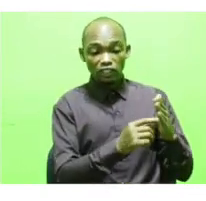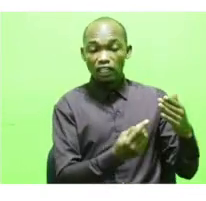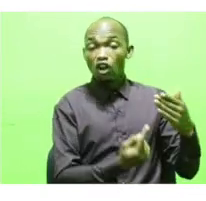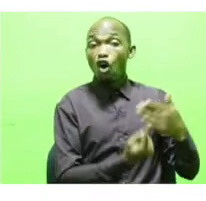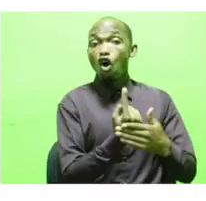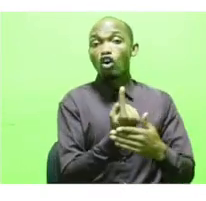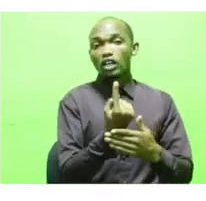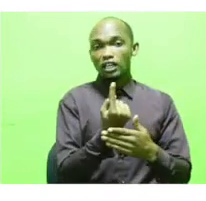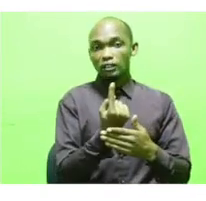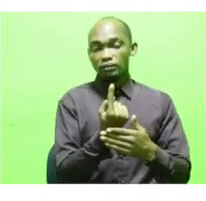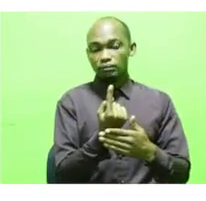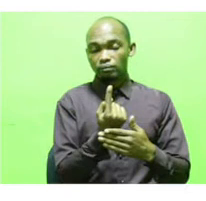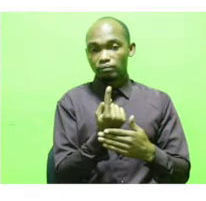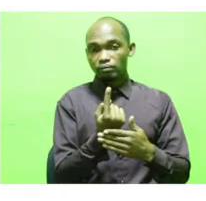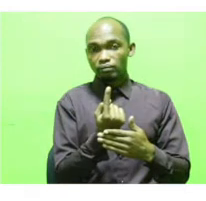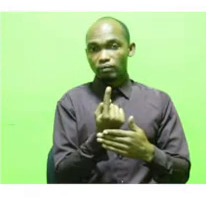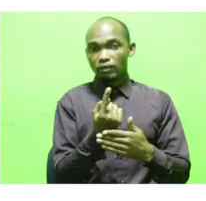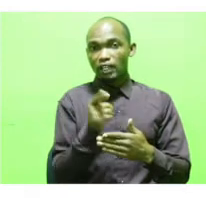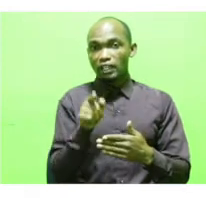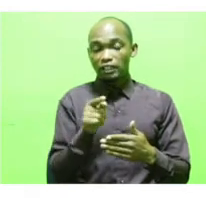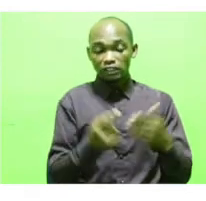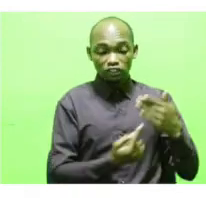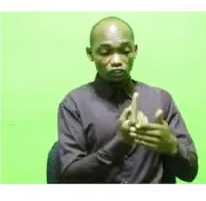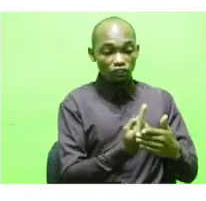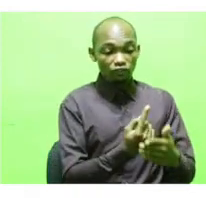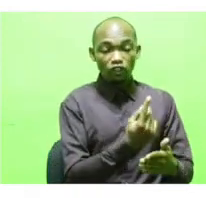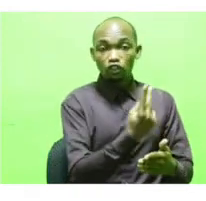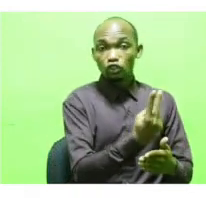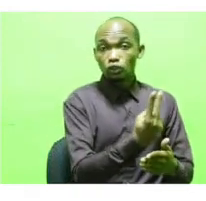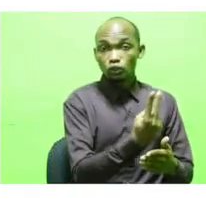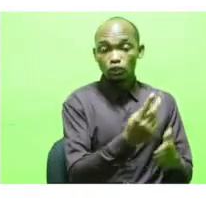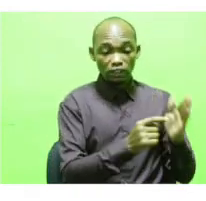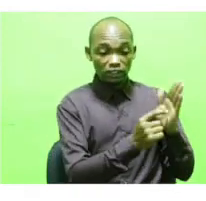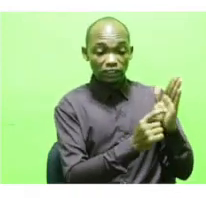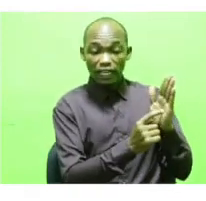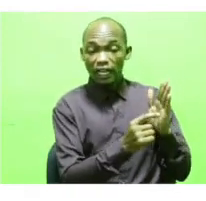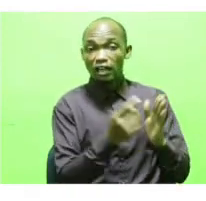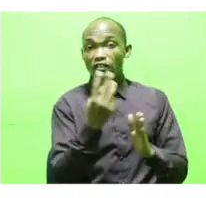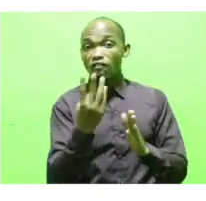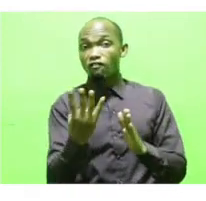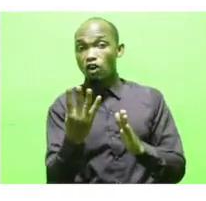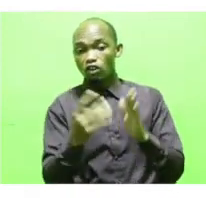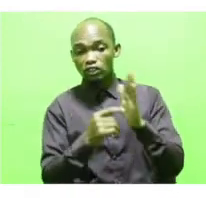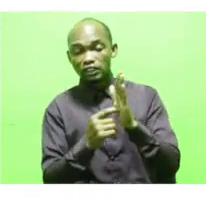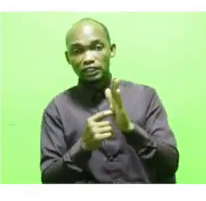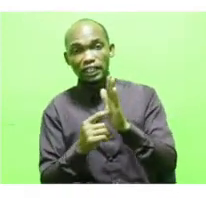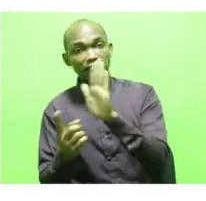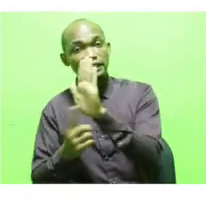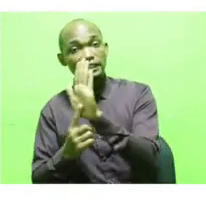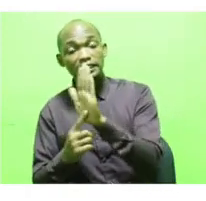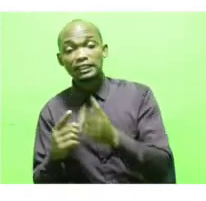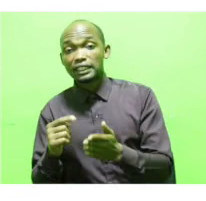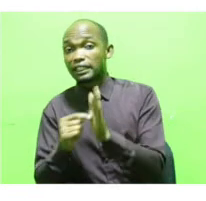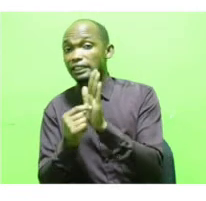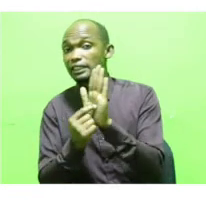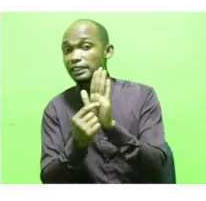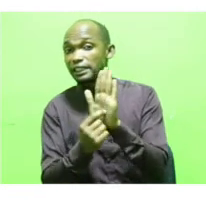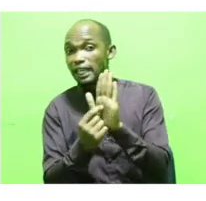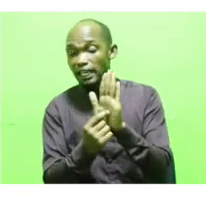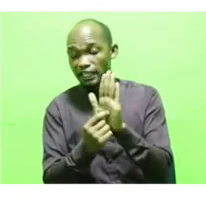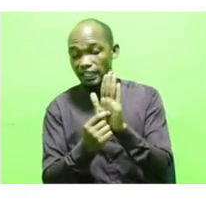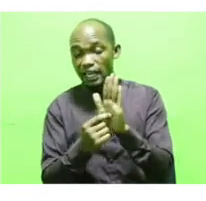cells occurs, from 2 cells to 4 cells to 8 cells to up to 64 cells,